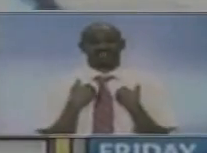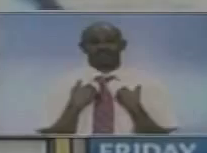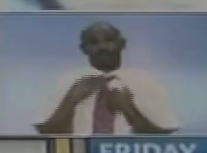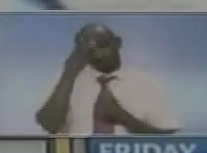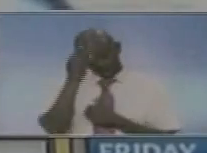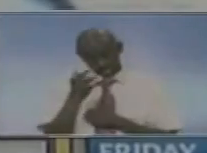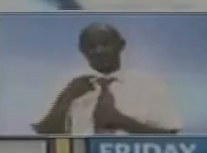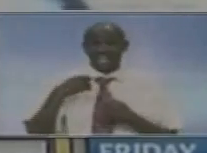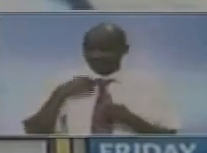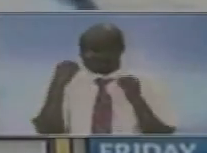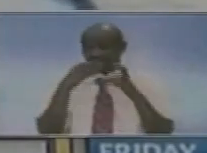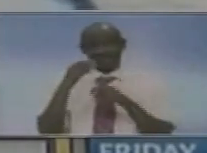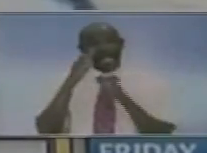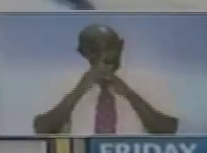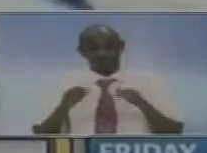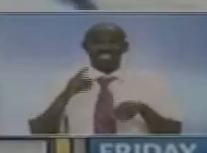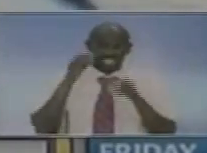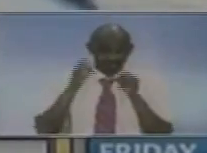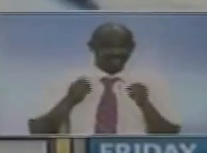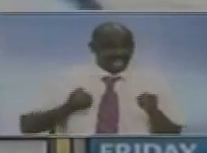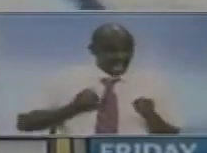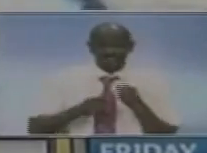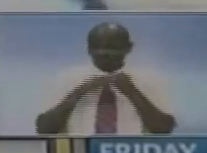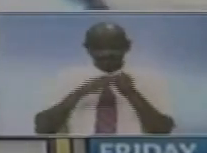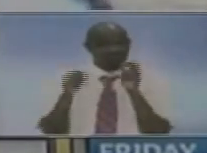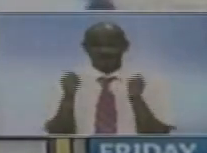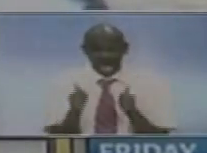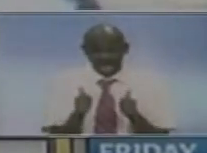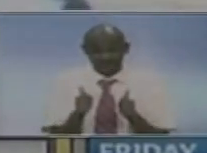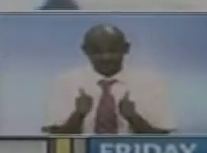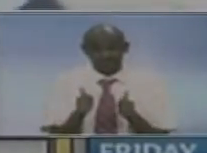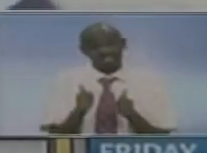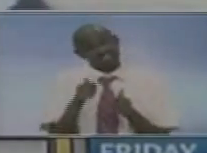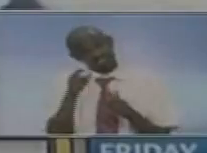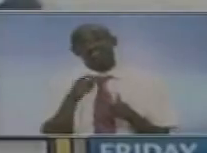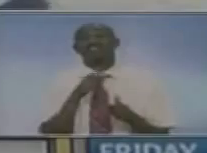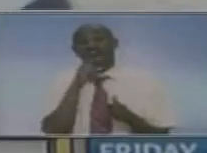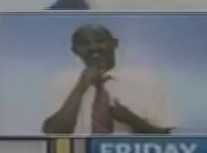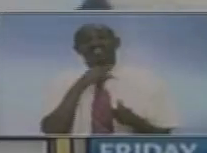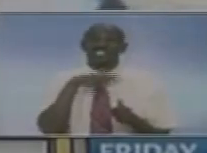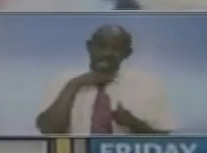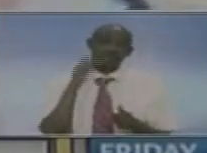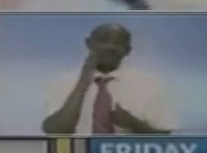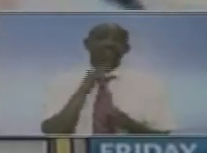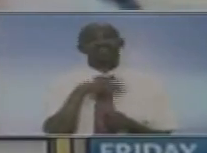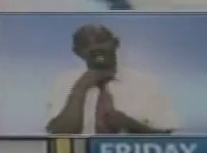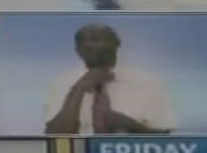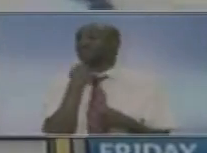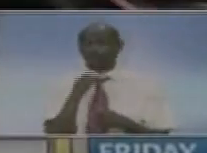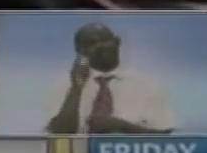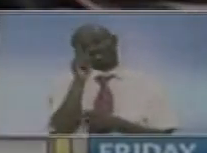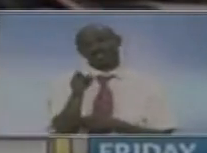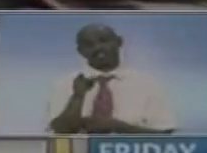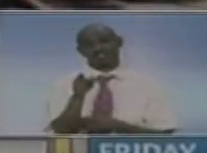iko maboma kama msichana anakaa bado tairi kama unakaa baba nakufa mama nakufa na sisi